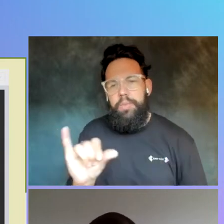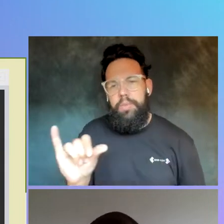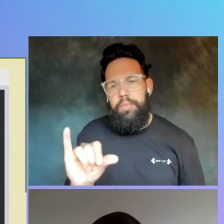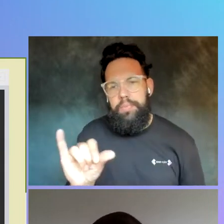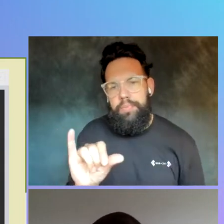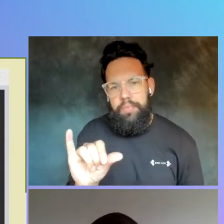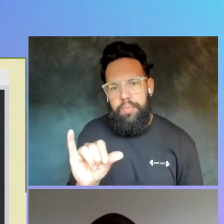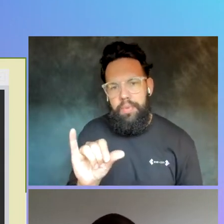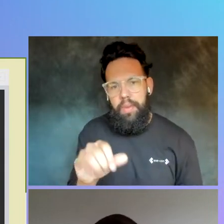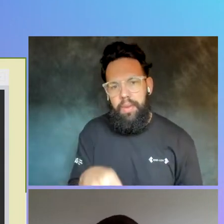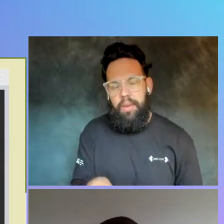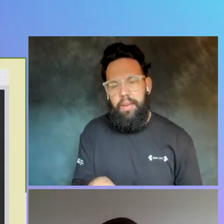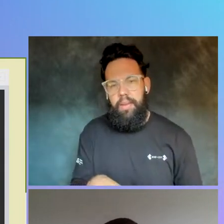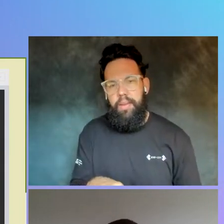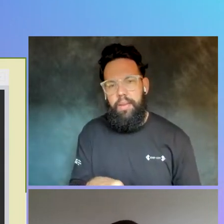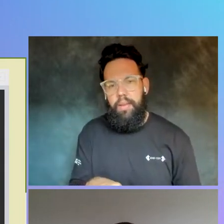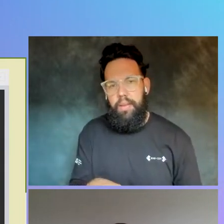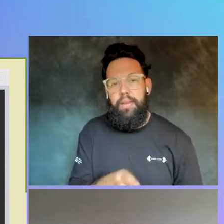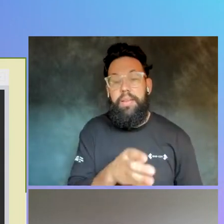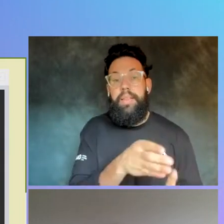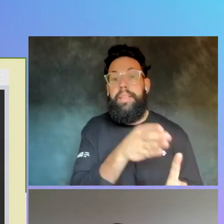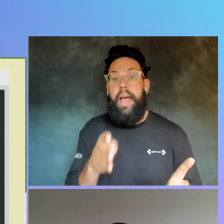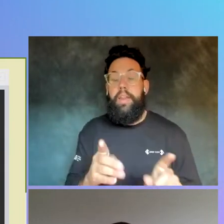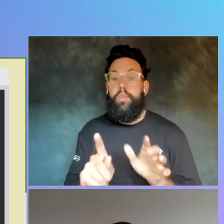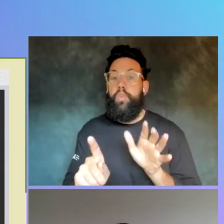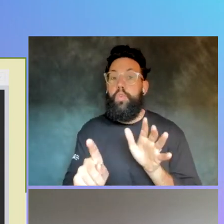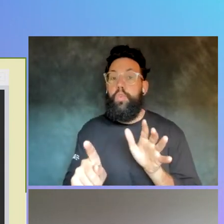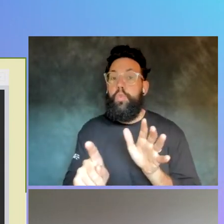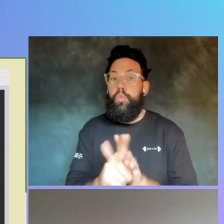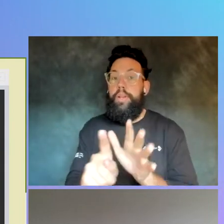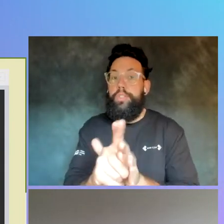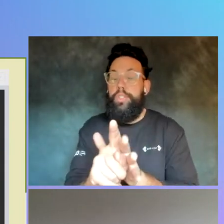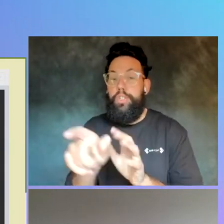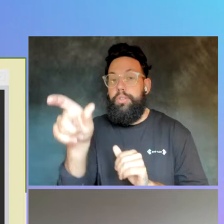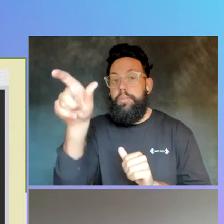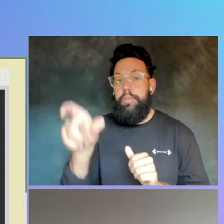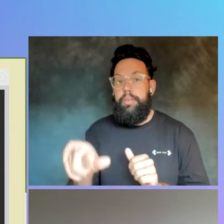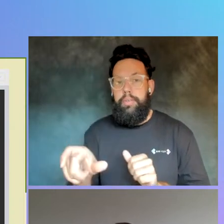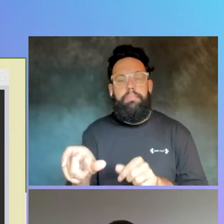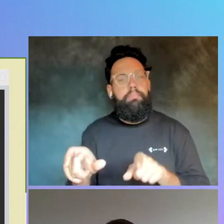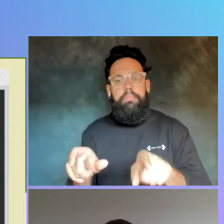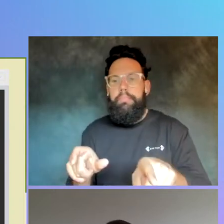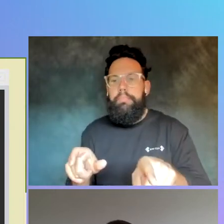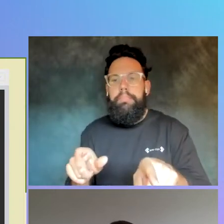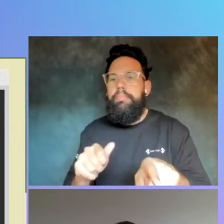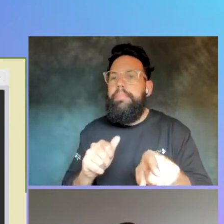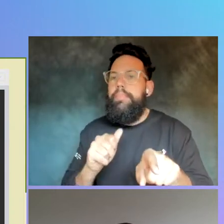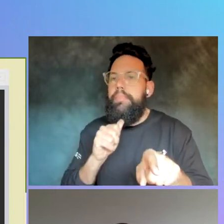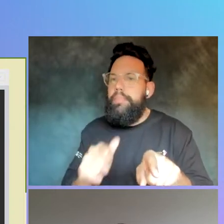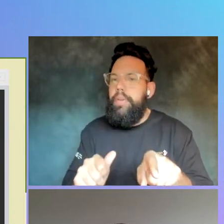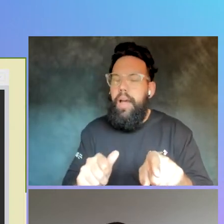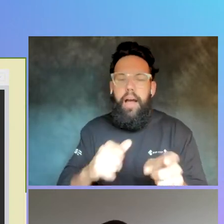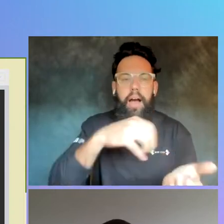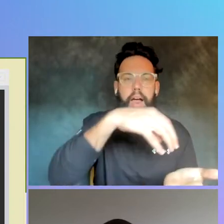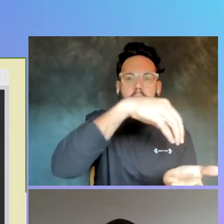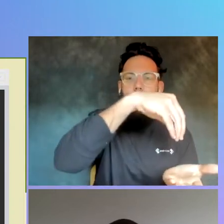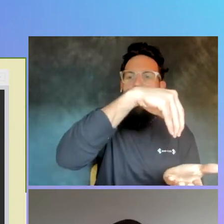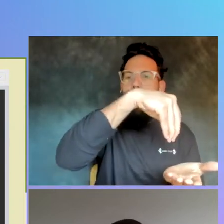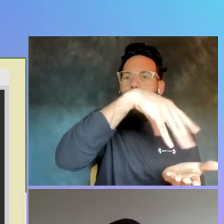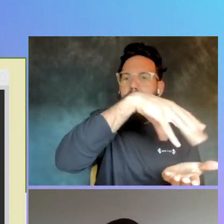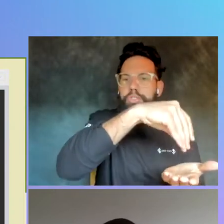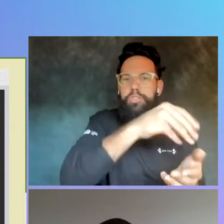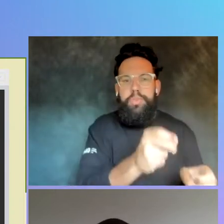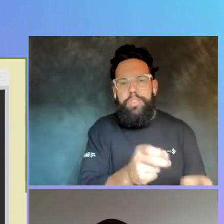this rendered side, this is not a screenshot. So Cypress brings up the actual